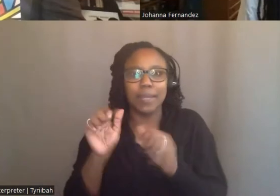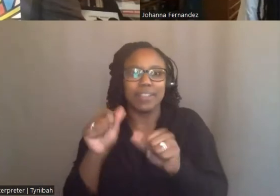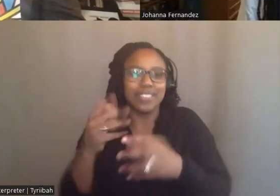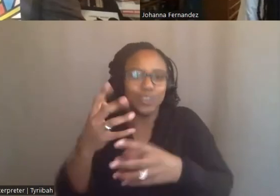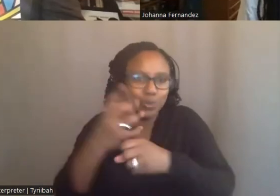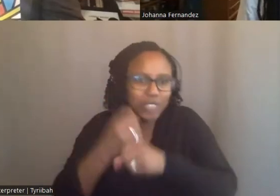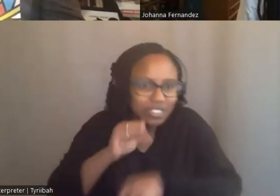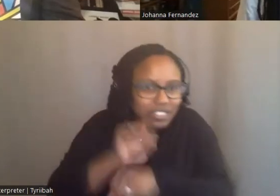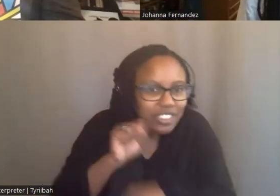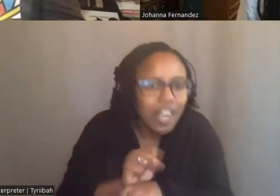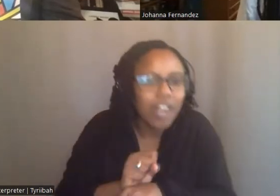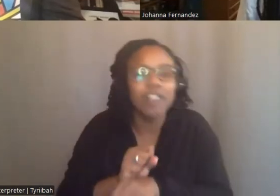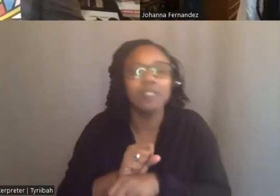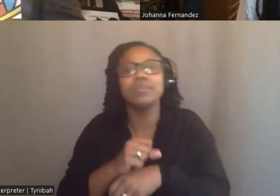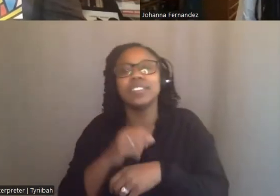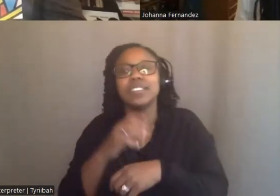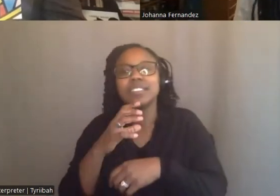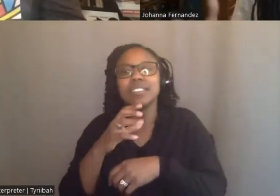United States.